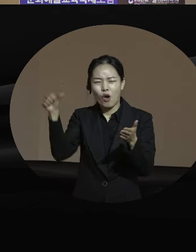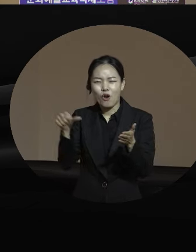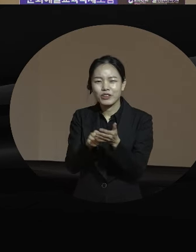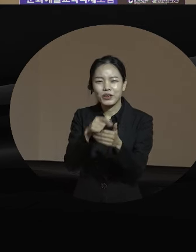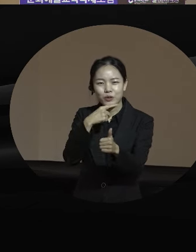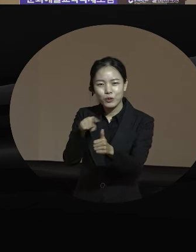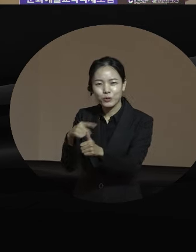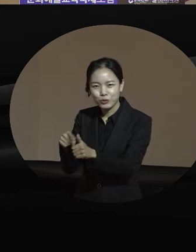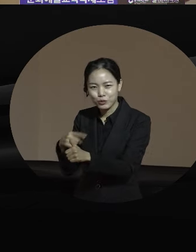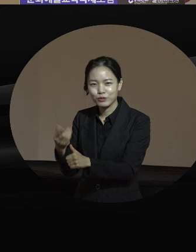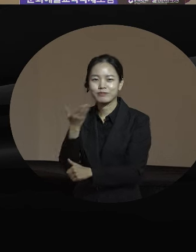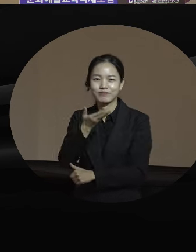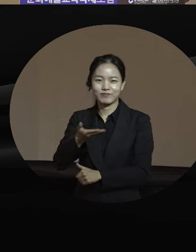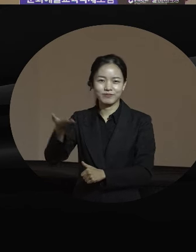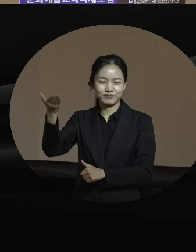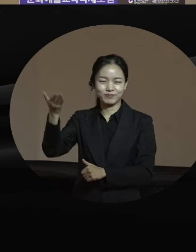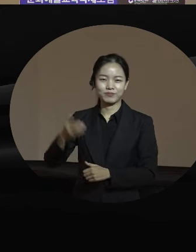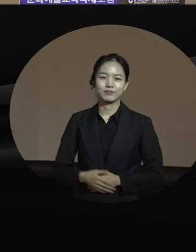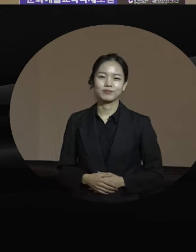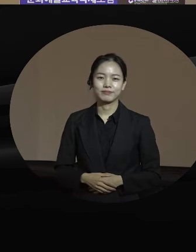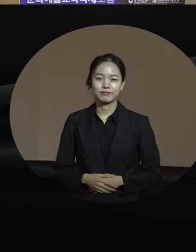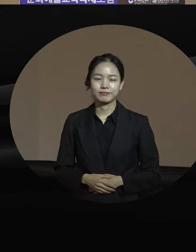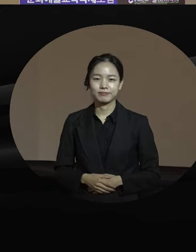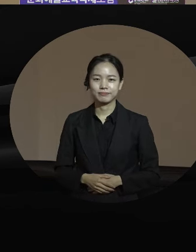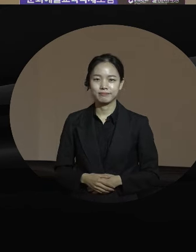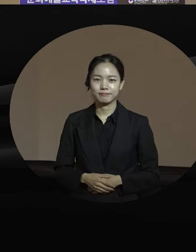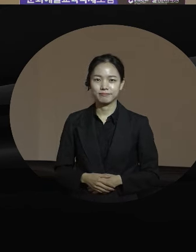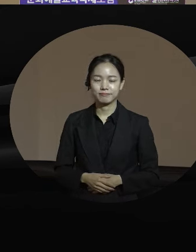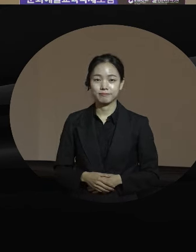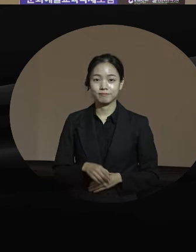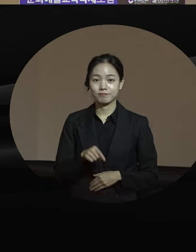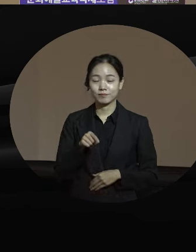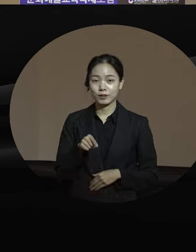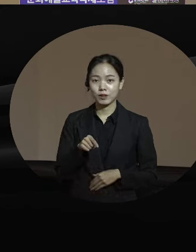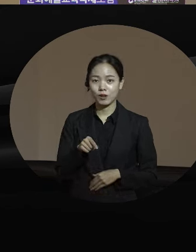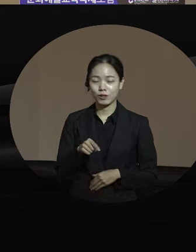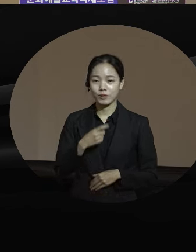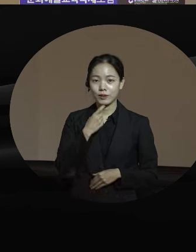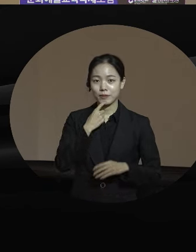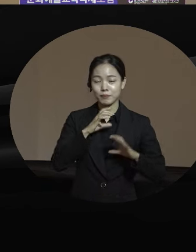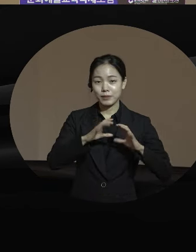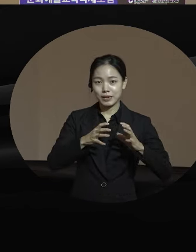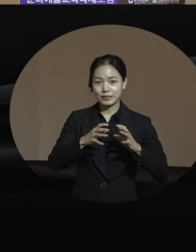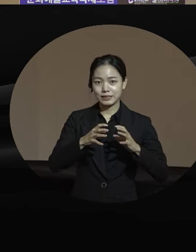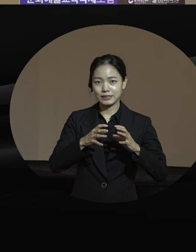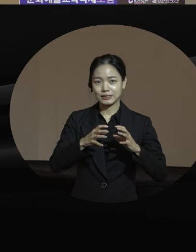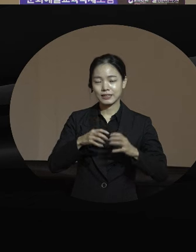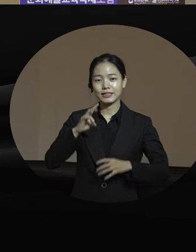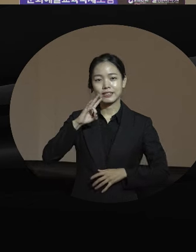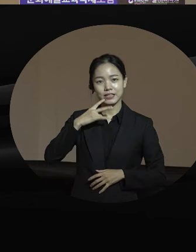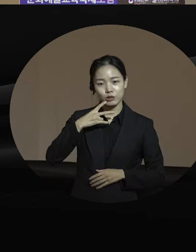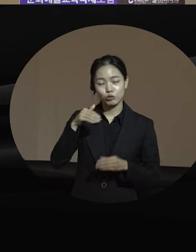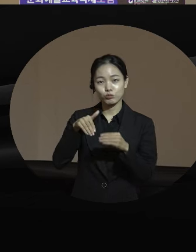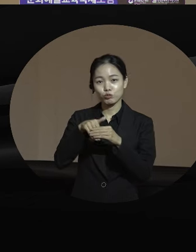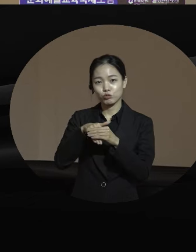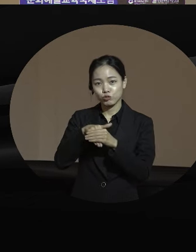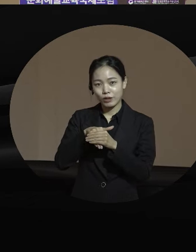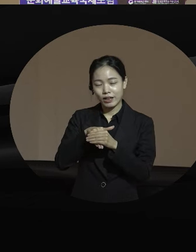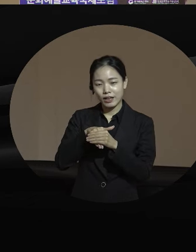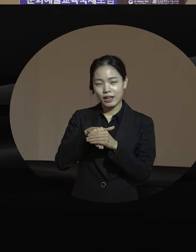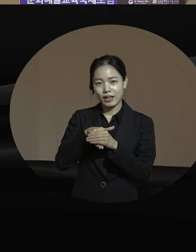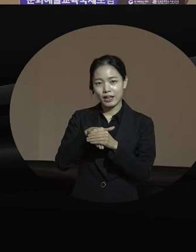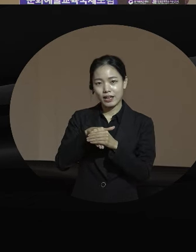collects, analyzes, interprets, and disseminates information on the practices and policies in the fields of arts